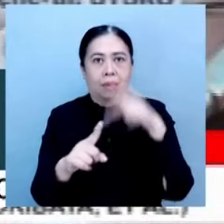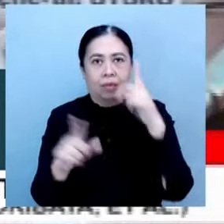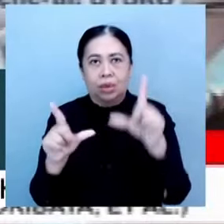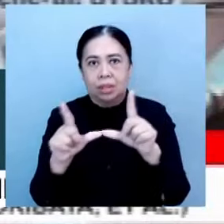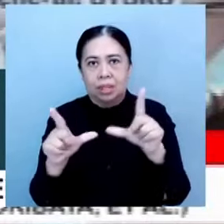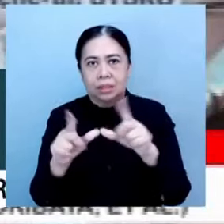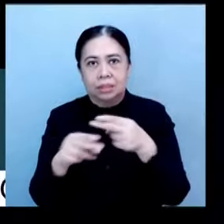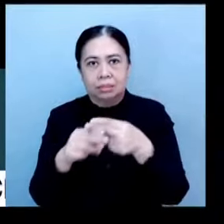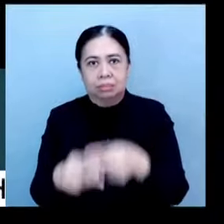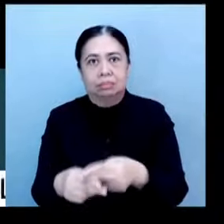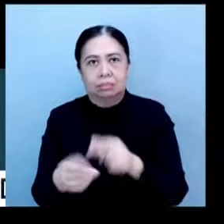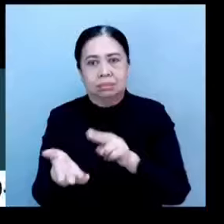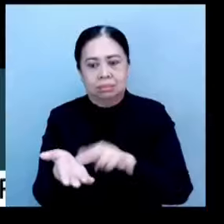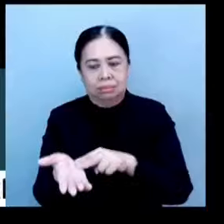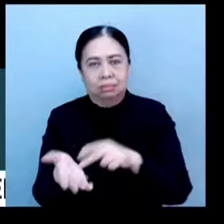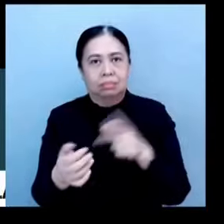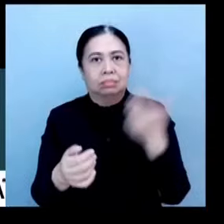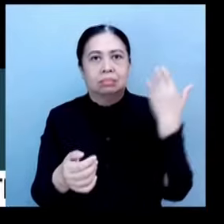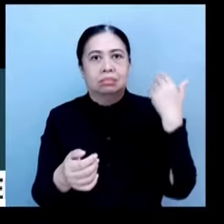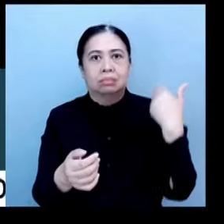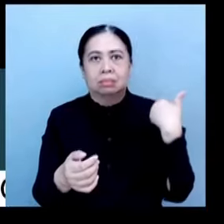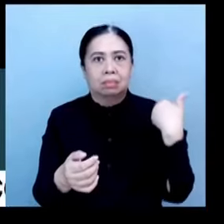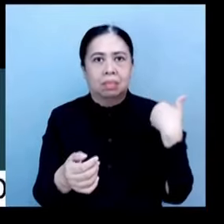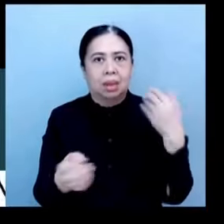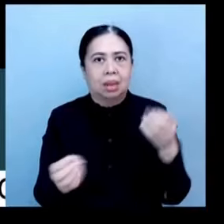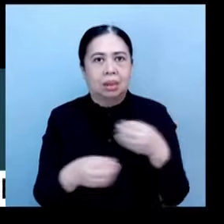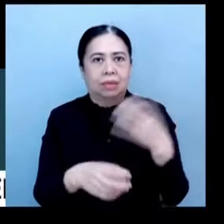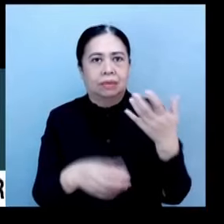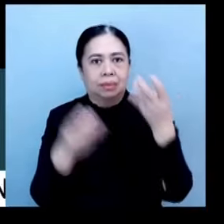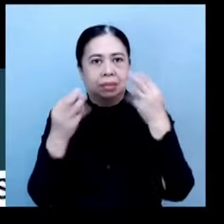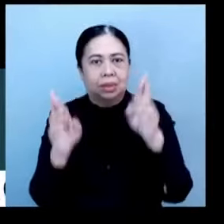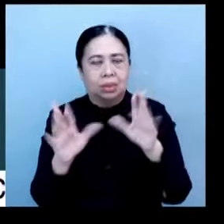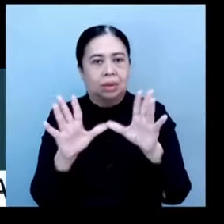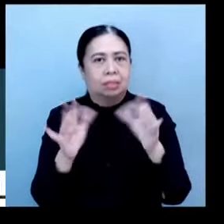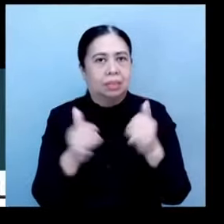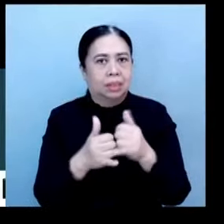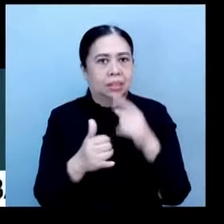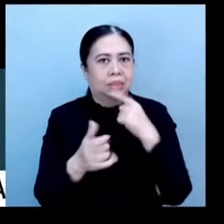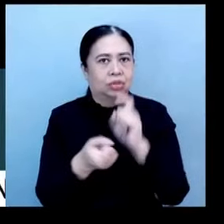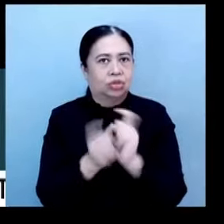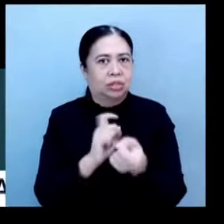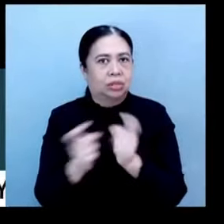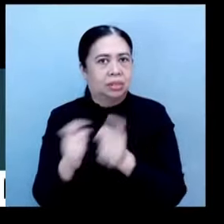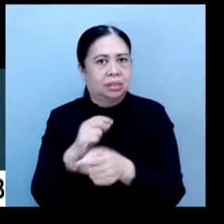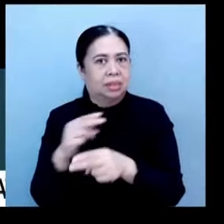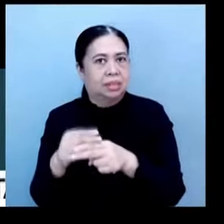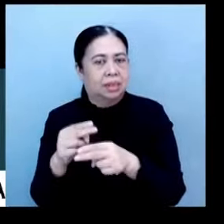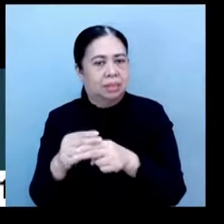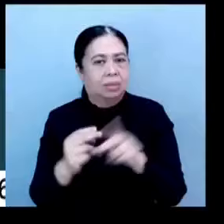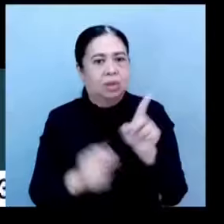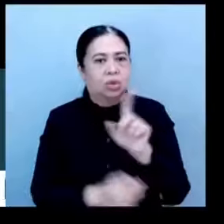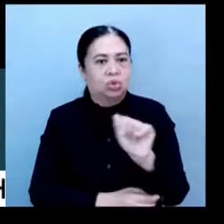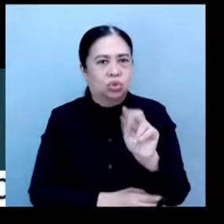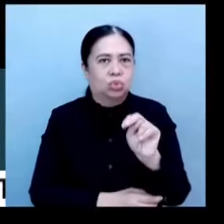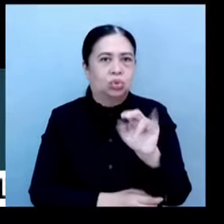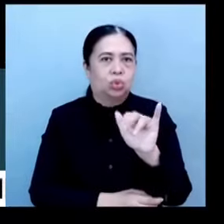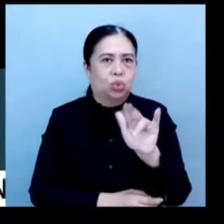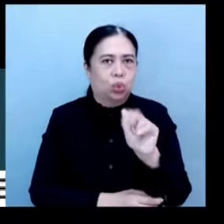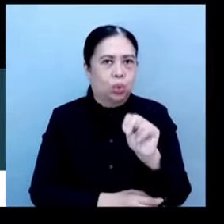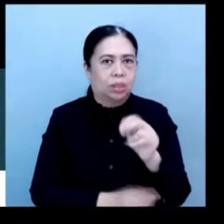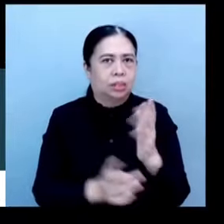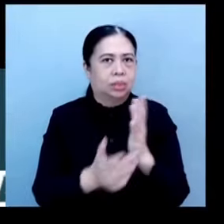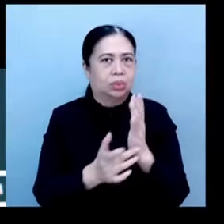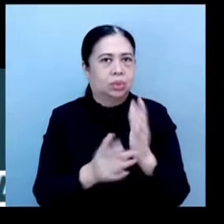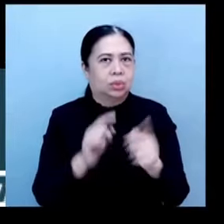her name when she was not yet in office. The company reportedly changed its name to Zun Yuan Technology after it